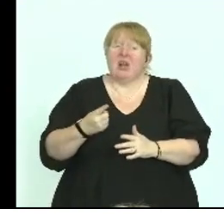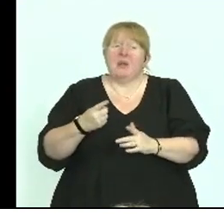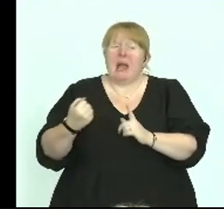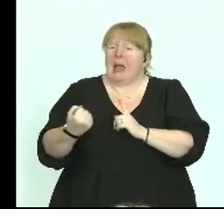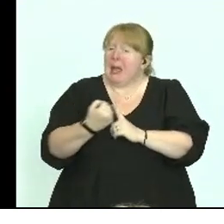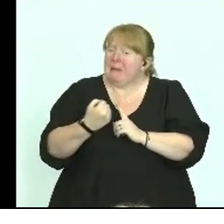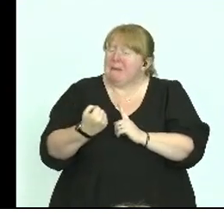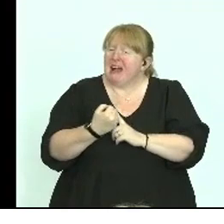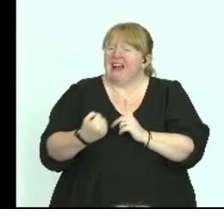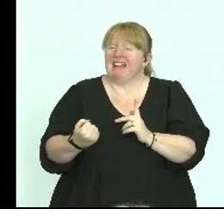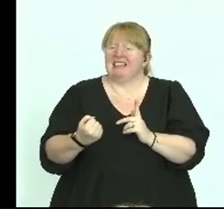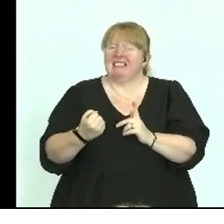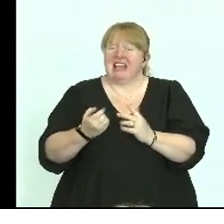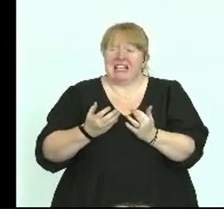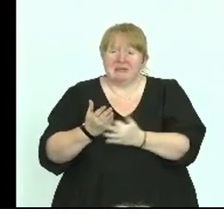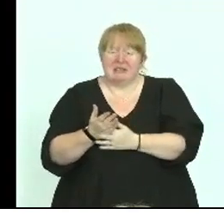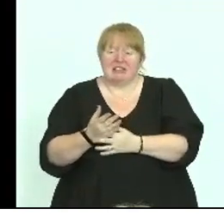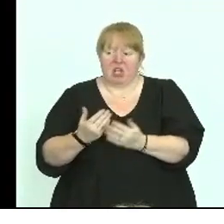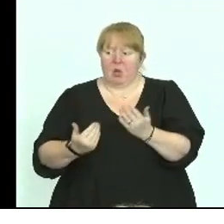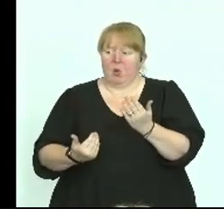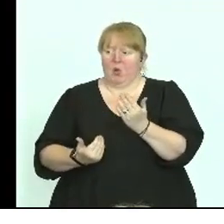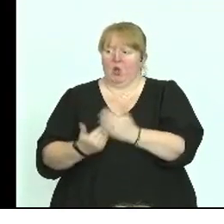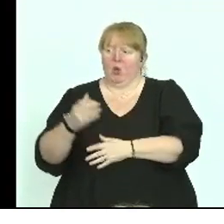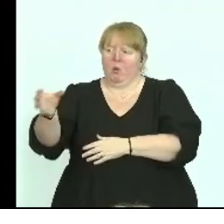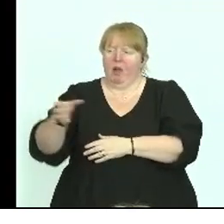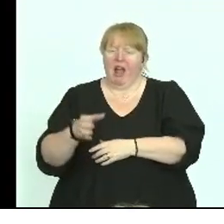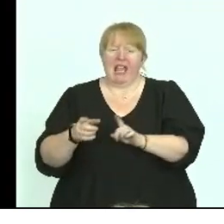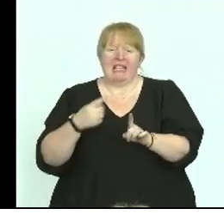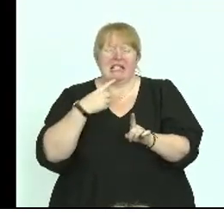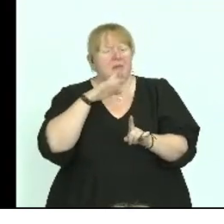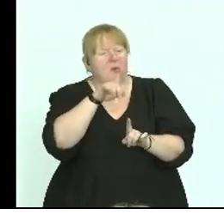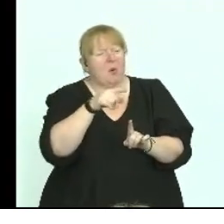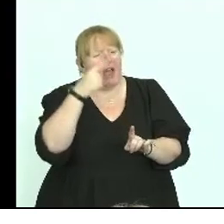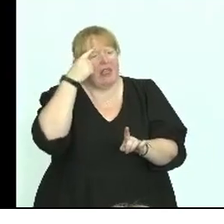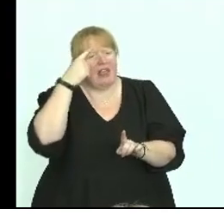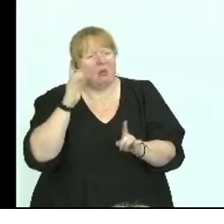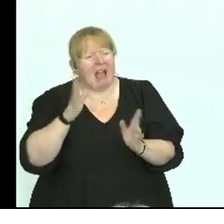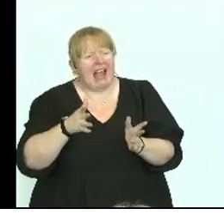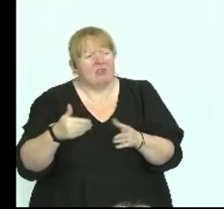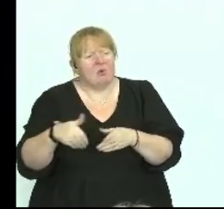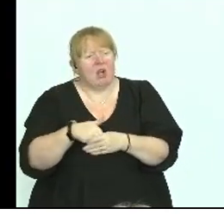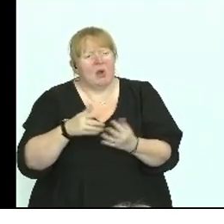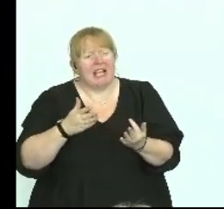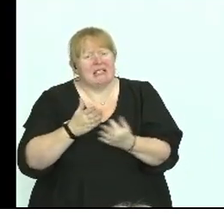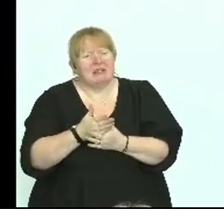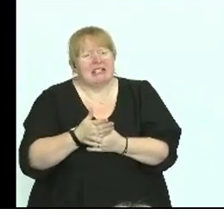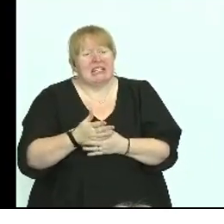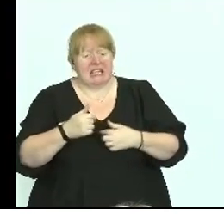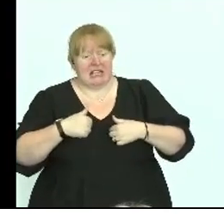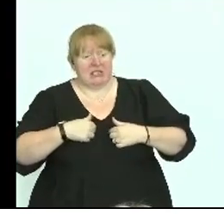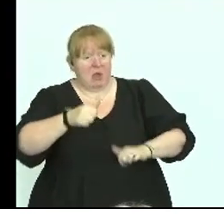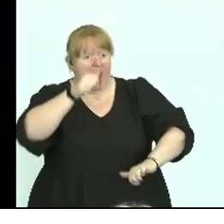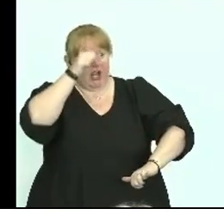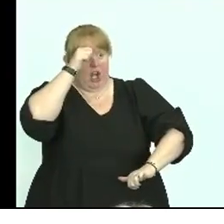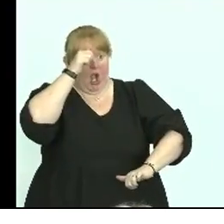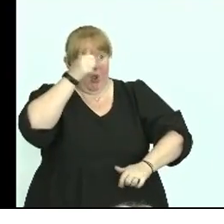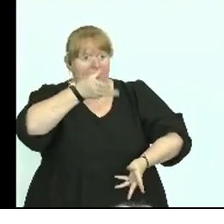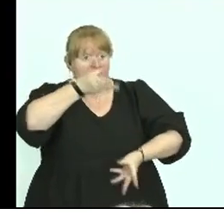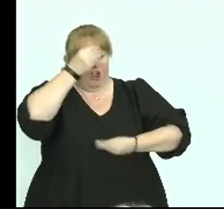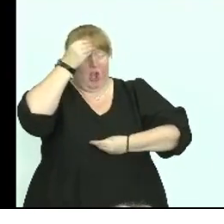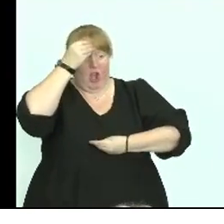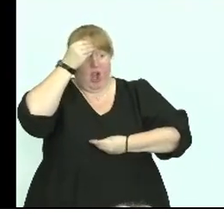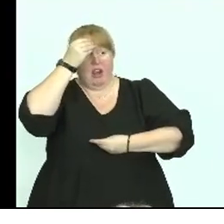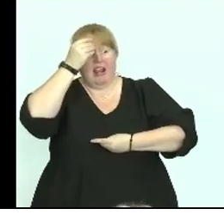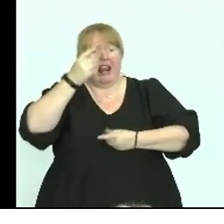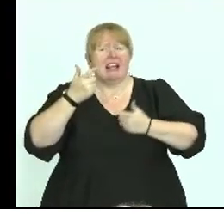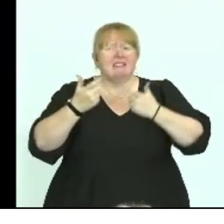have new hires coming in saying, I think we have to include accessibility right now. Here's as much as I know. Now